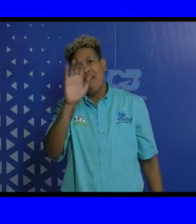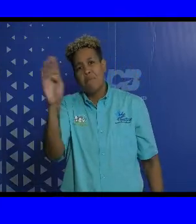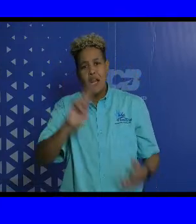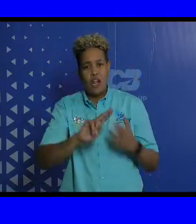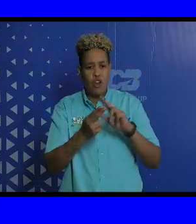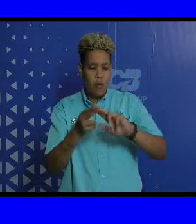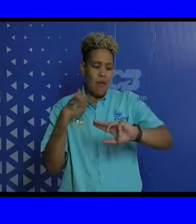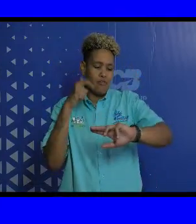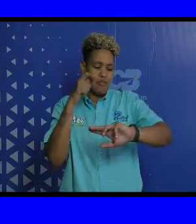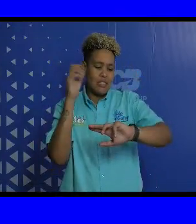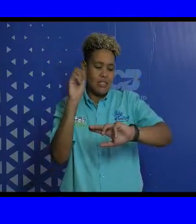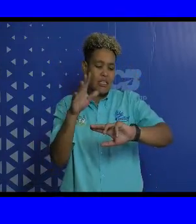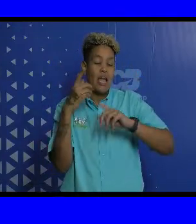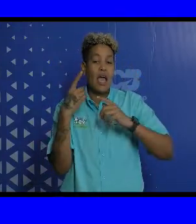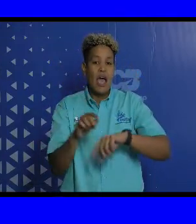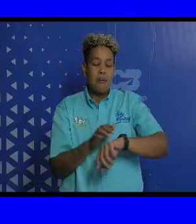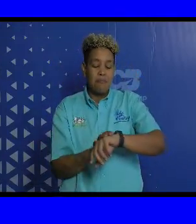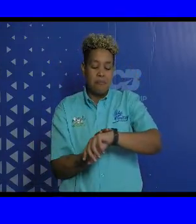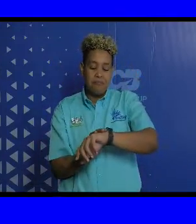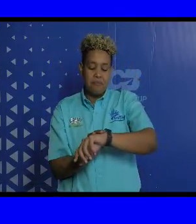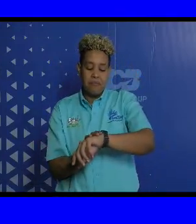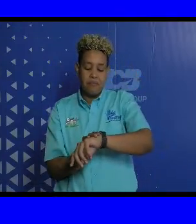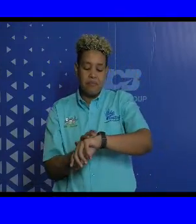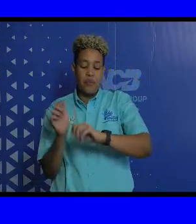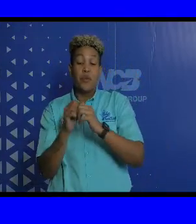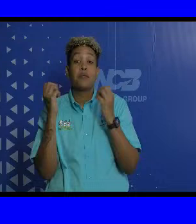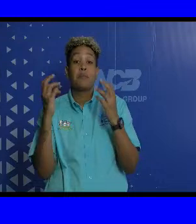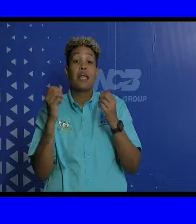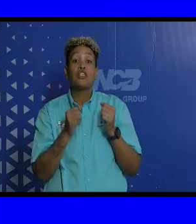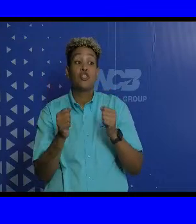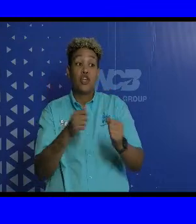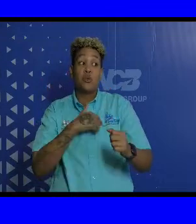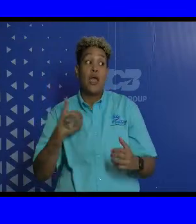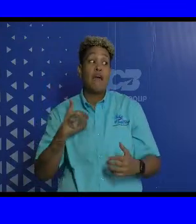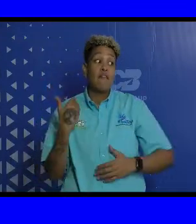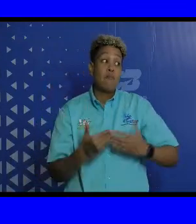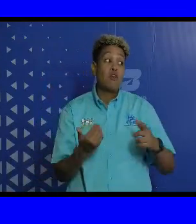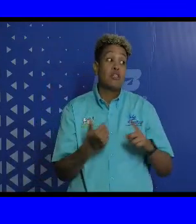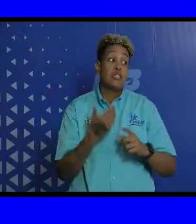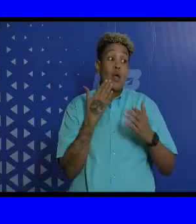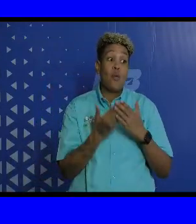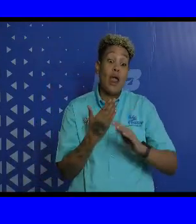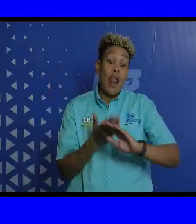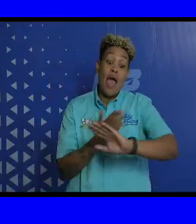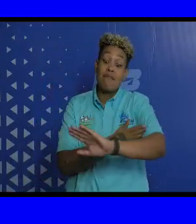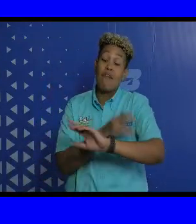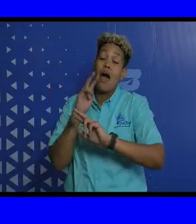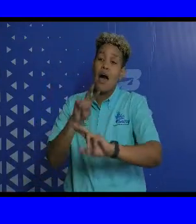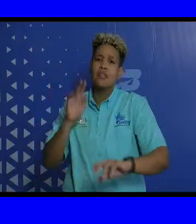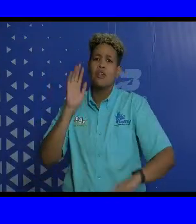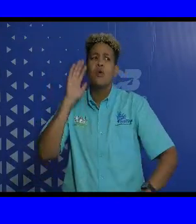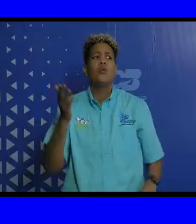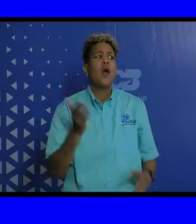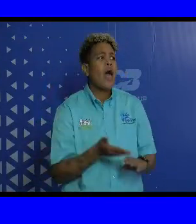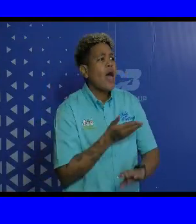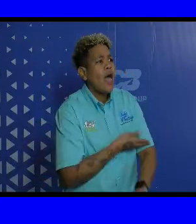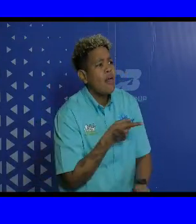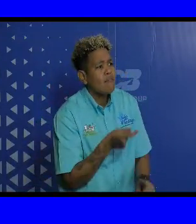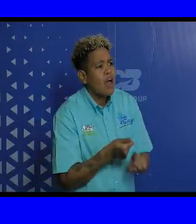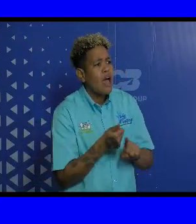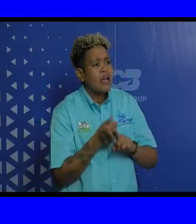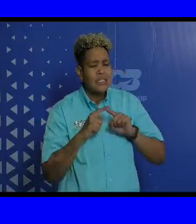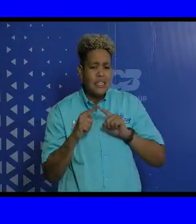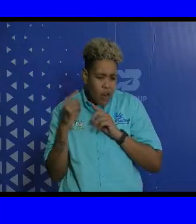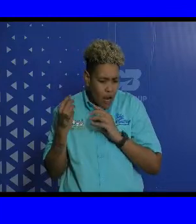that I just referred to. And with the number of strategies that we have in process that are well advanced, in an advanced stage